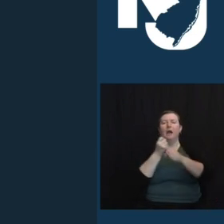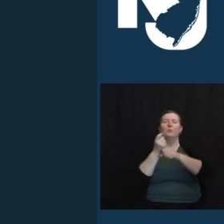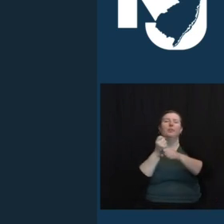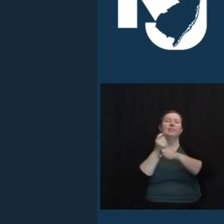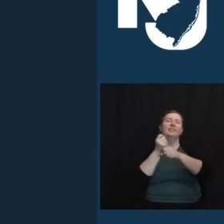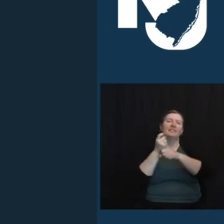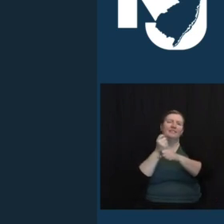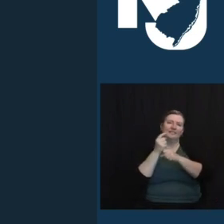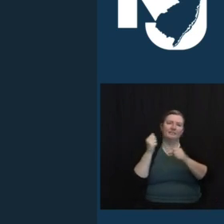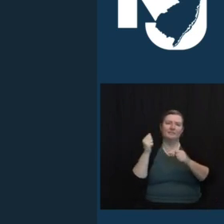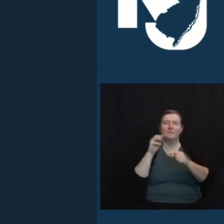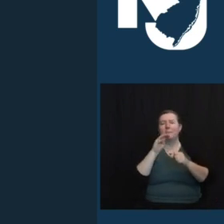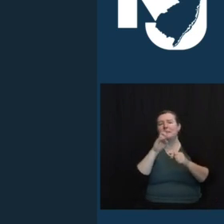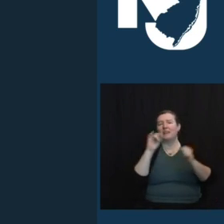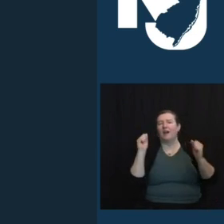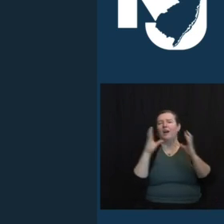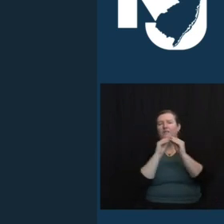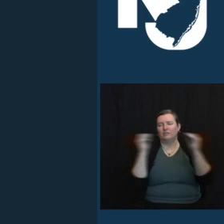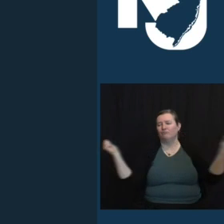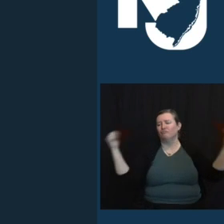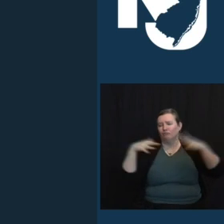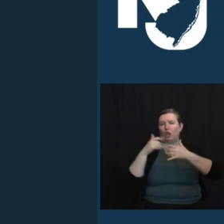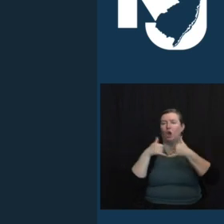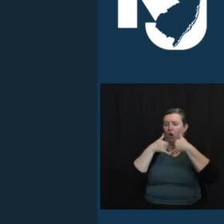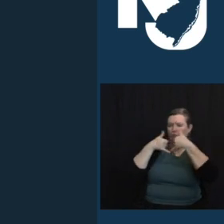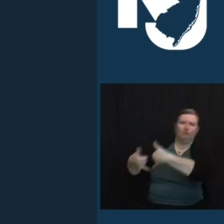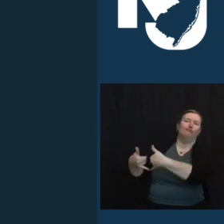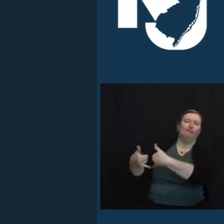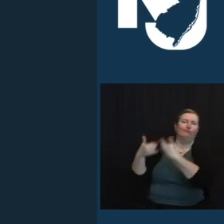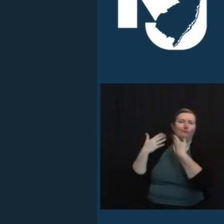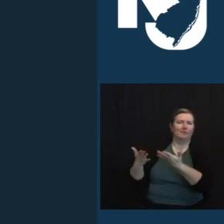and Awards. So to General Manager and Faculty